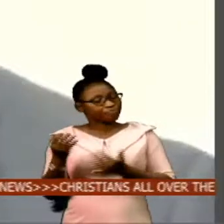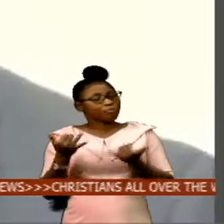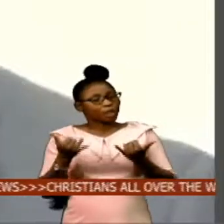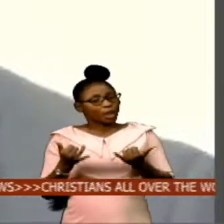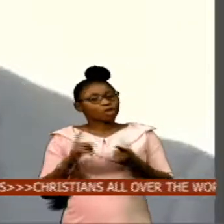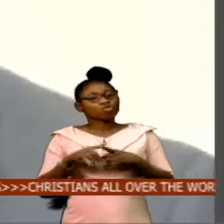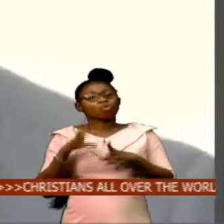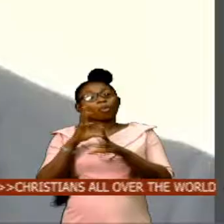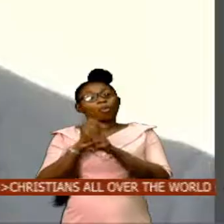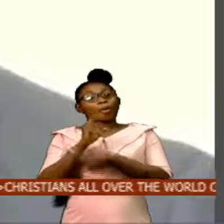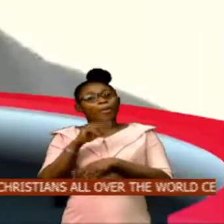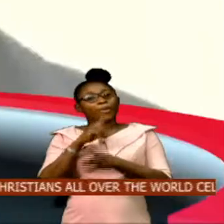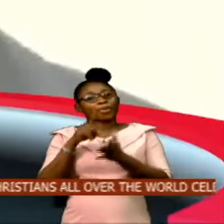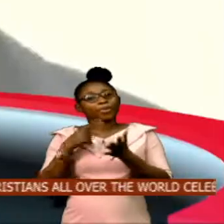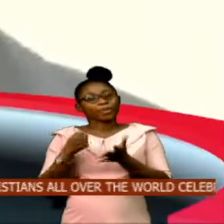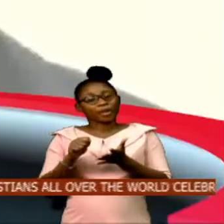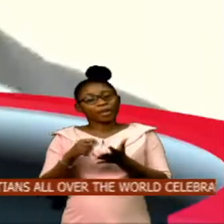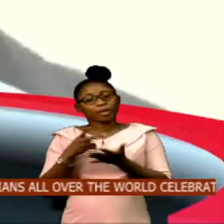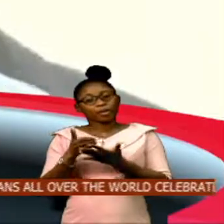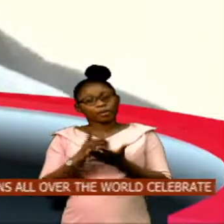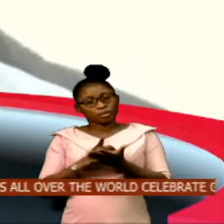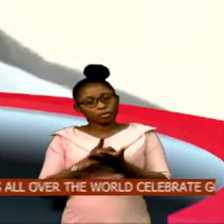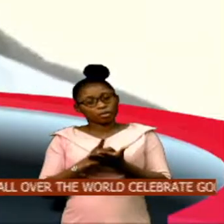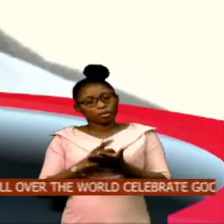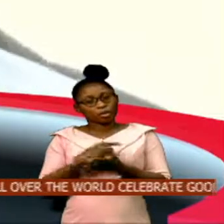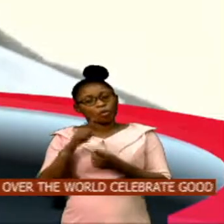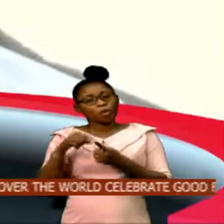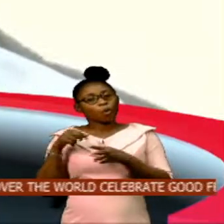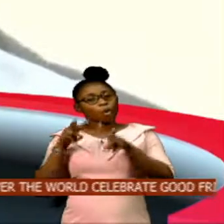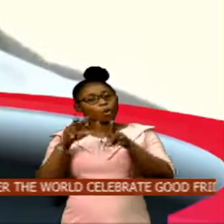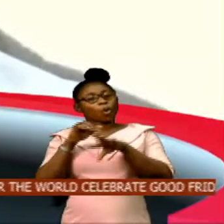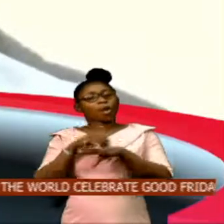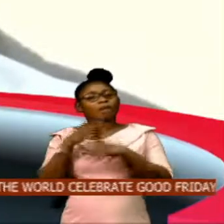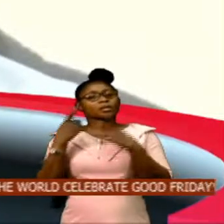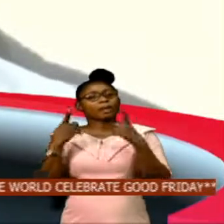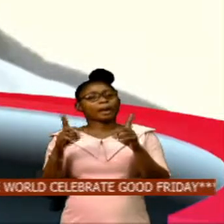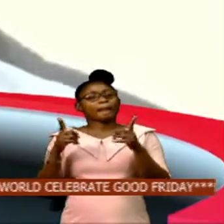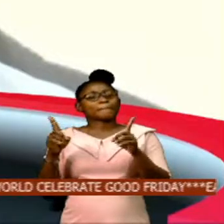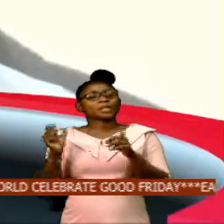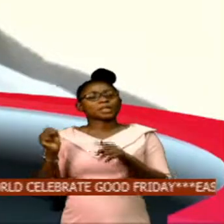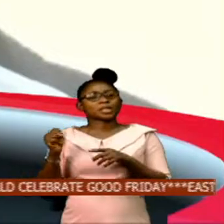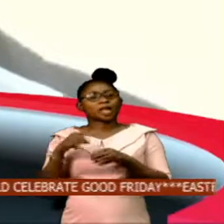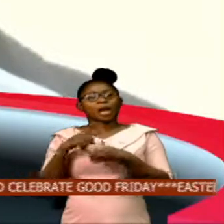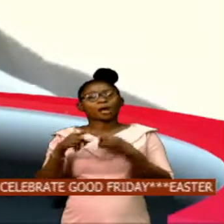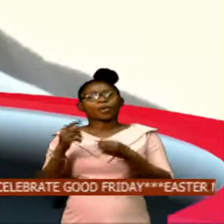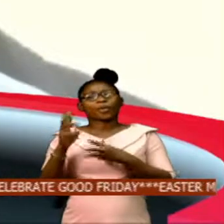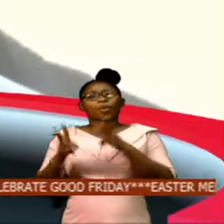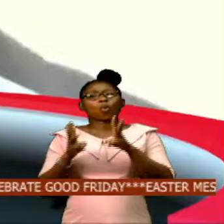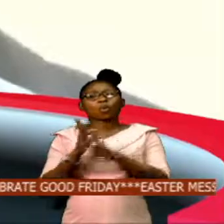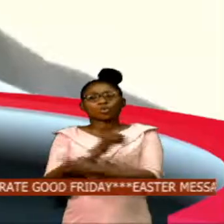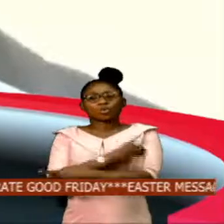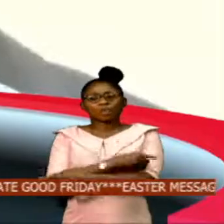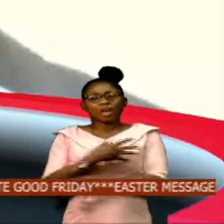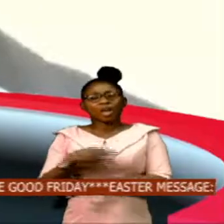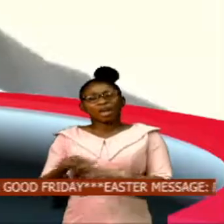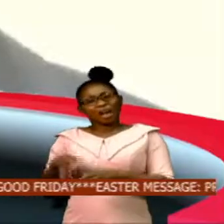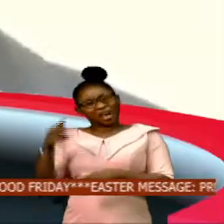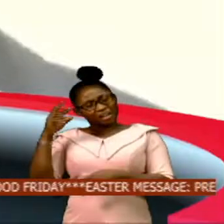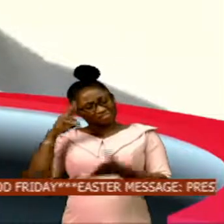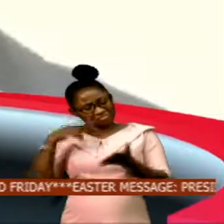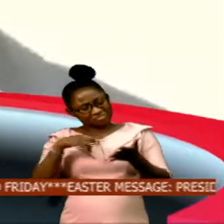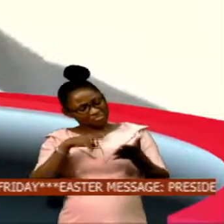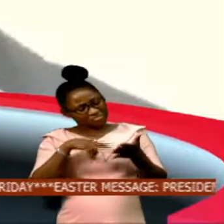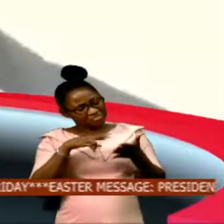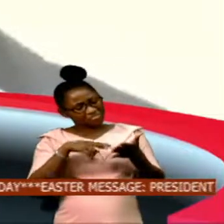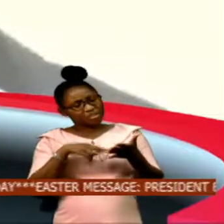Now, to wrap up the discussion, when we look at happenings around the world today and reflect on